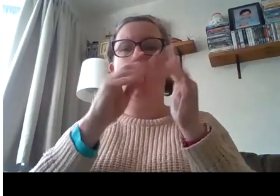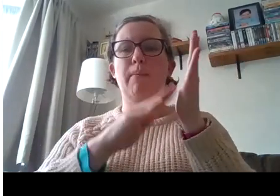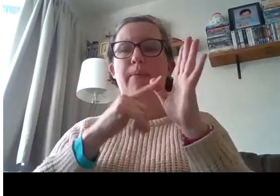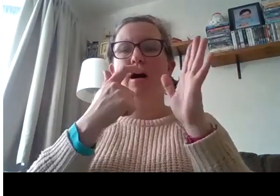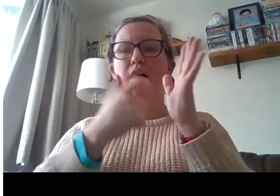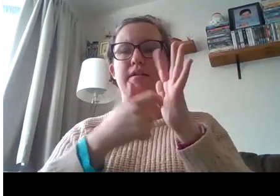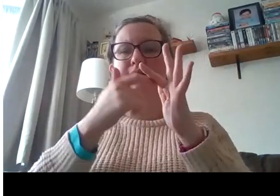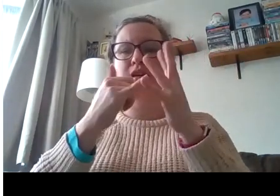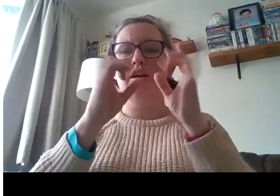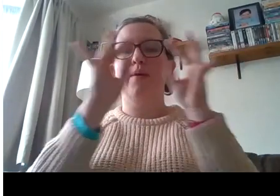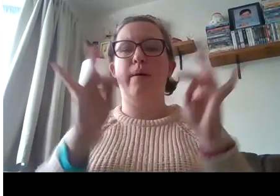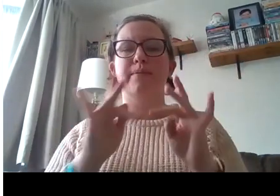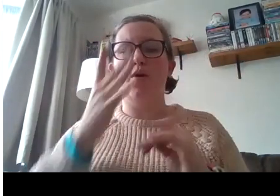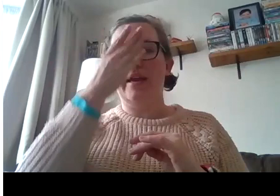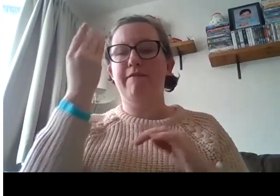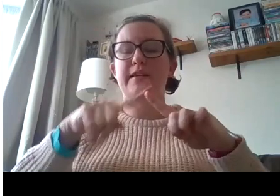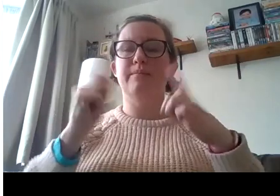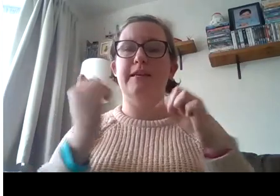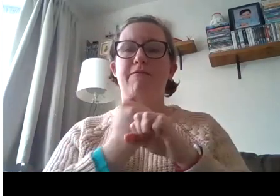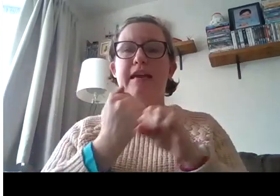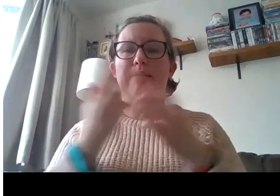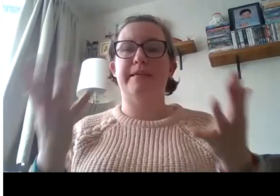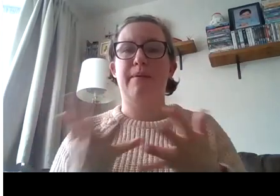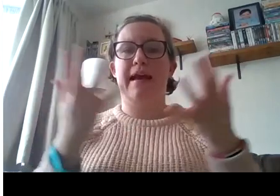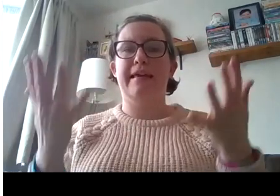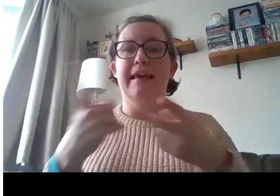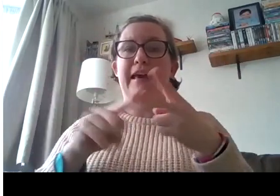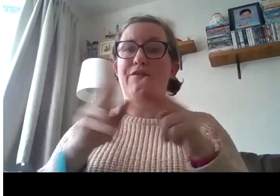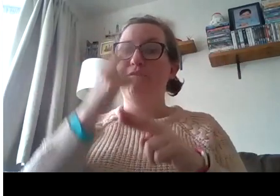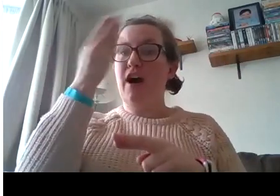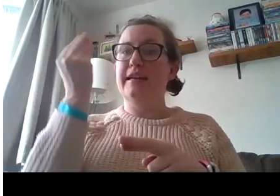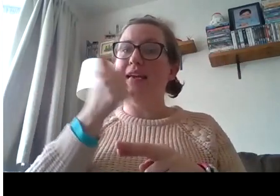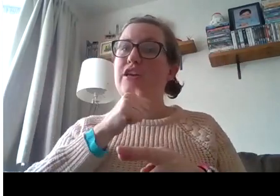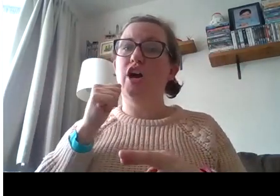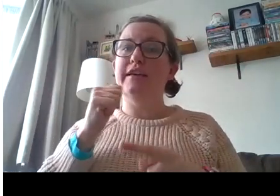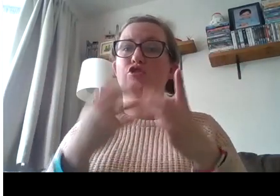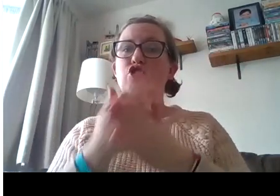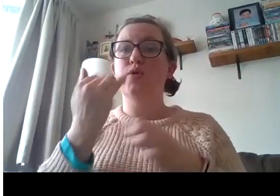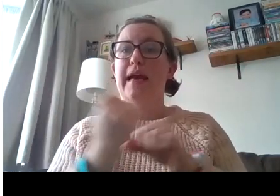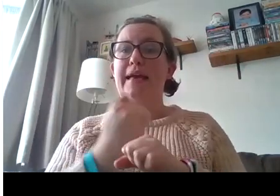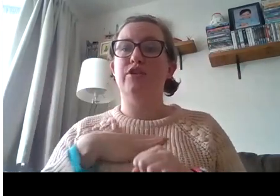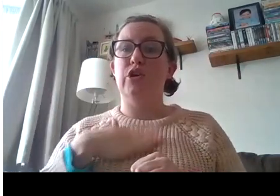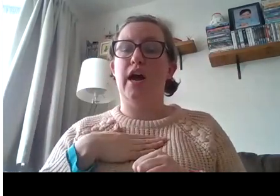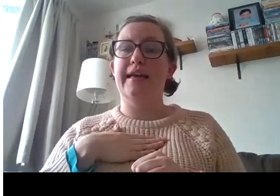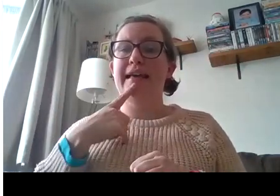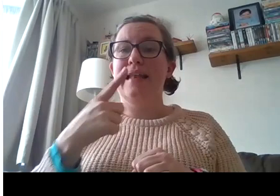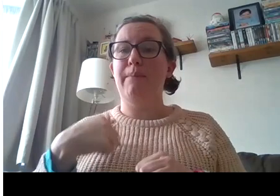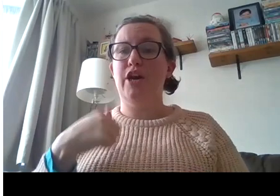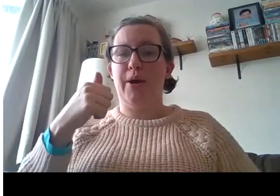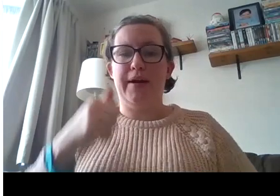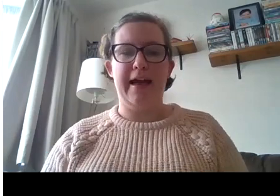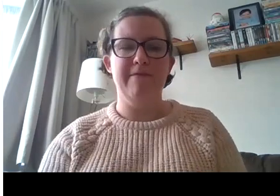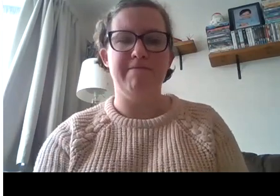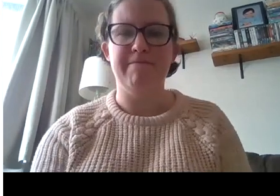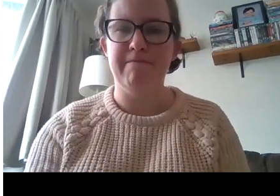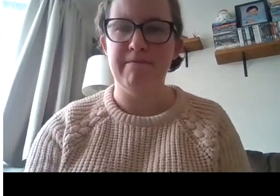got Top Marks, the website where you can find some different games to play. If you find any nice new games that you like, let me